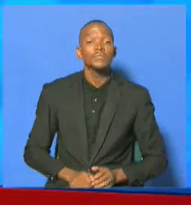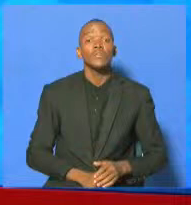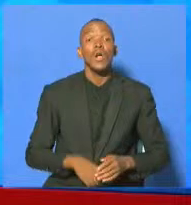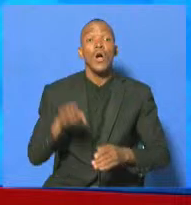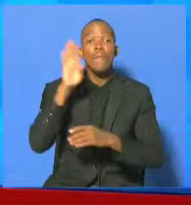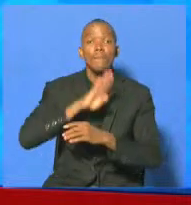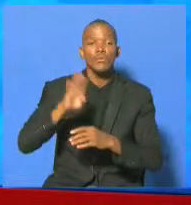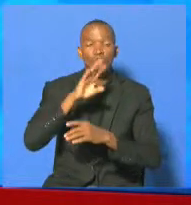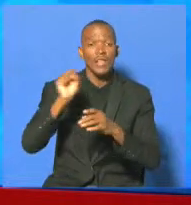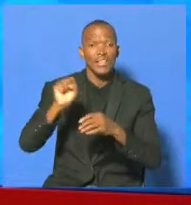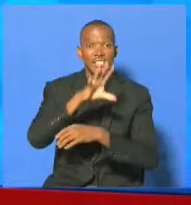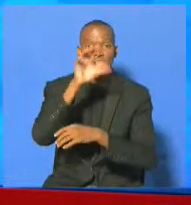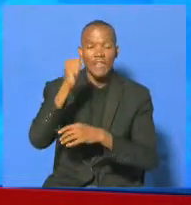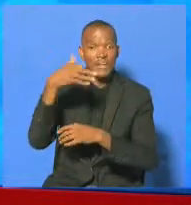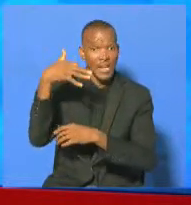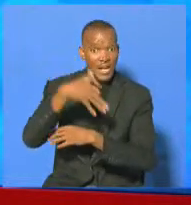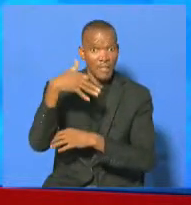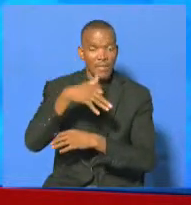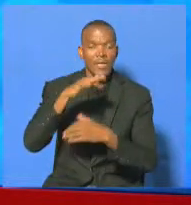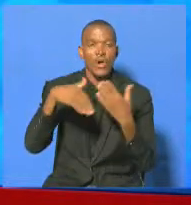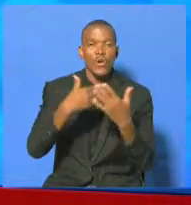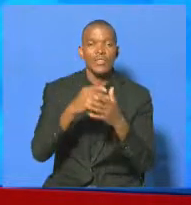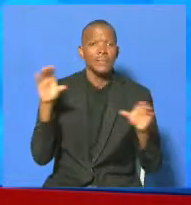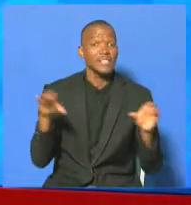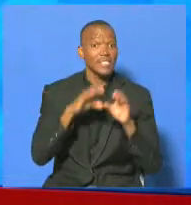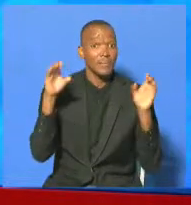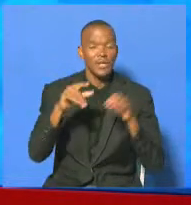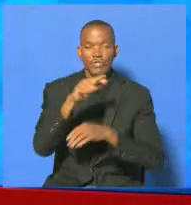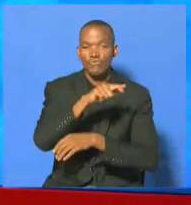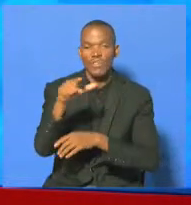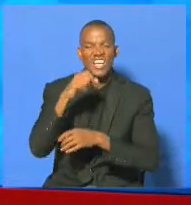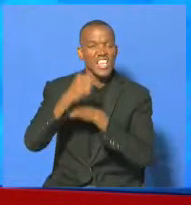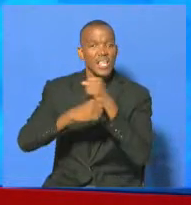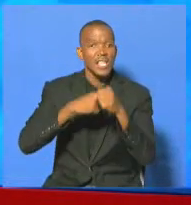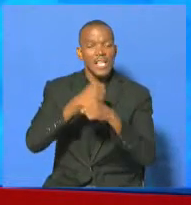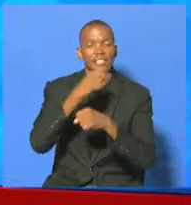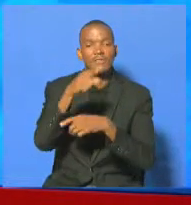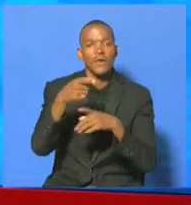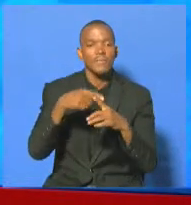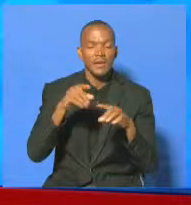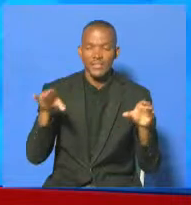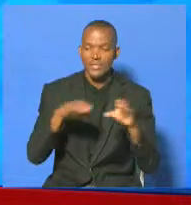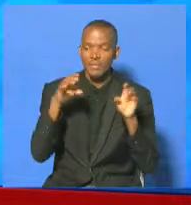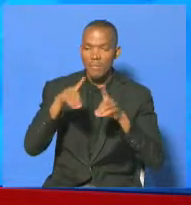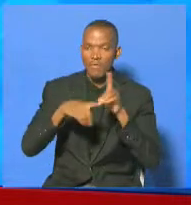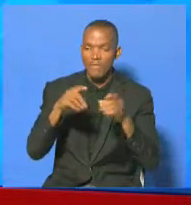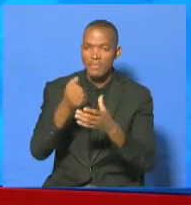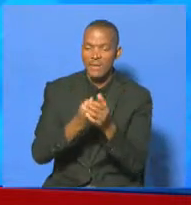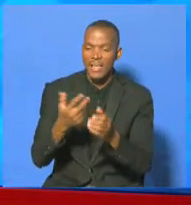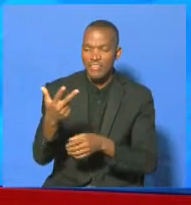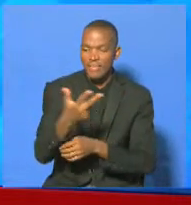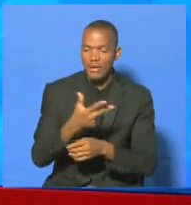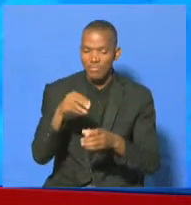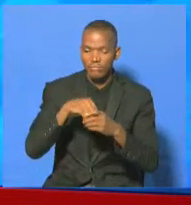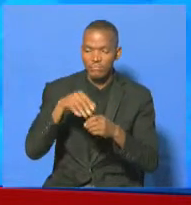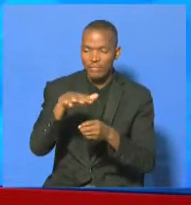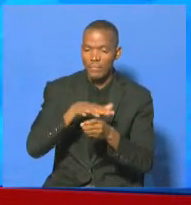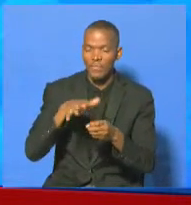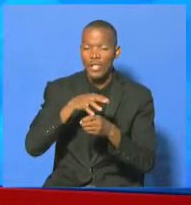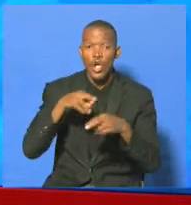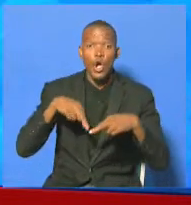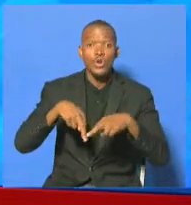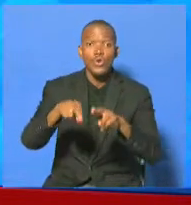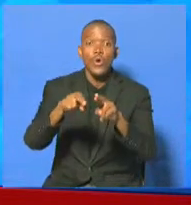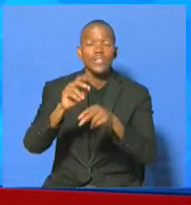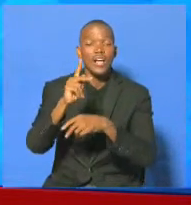Botswana, South Africa and Namibia celebrated 20 years of promoting seamless movement of persons and goods along the Trans-Kalahari Corridor.